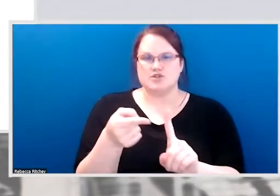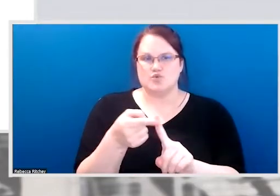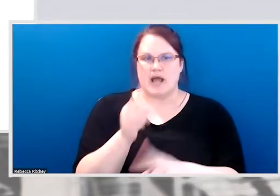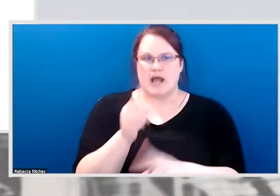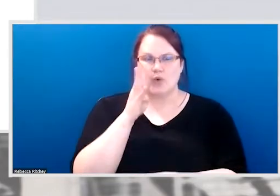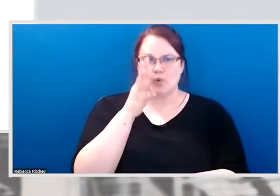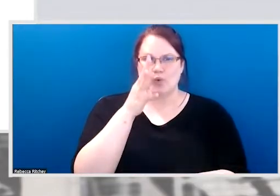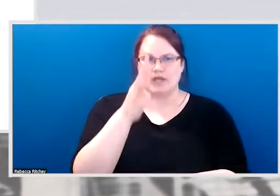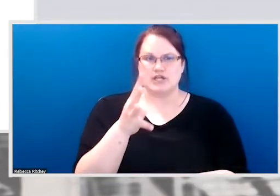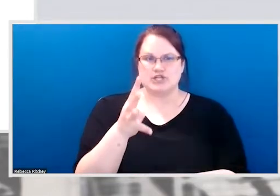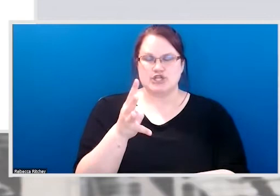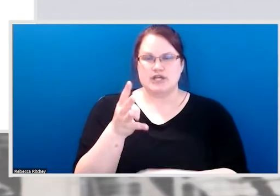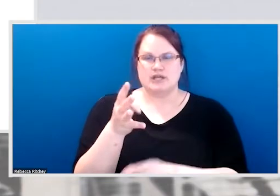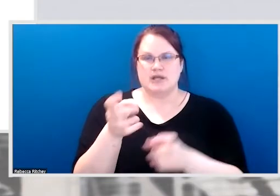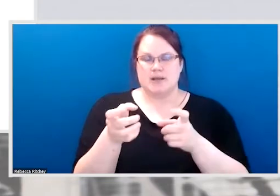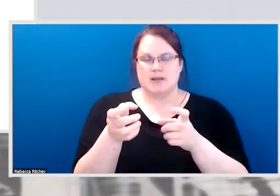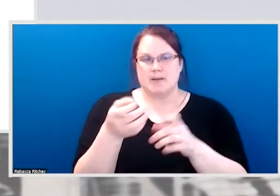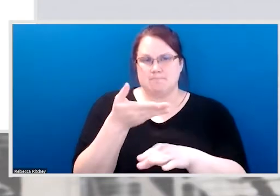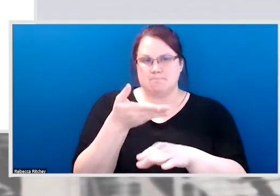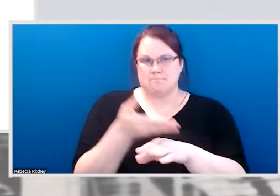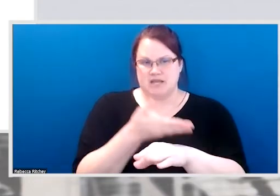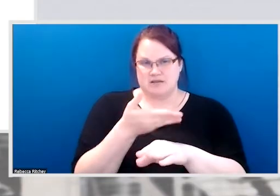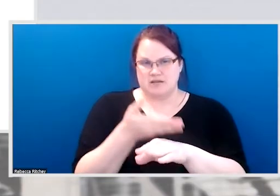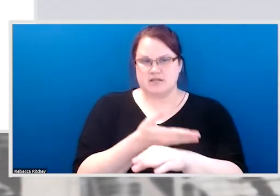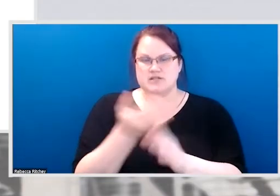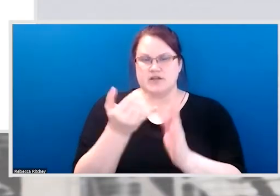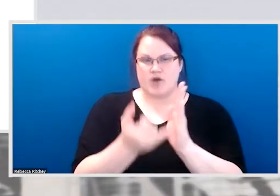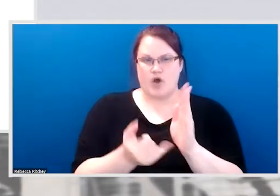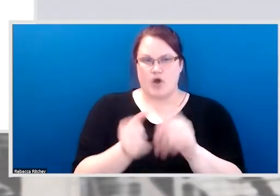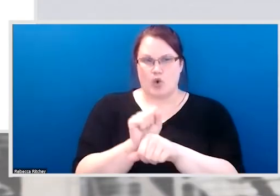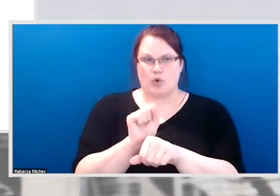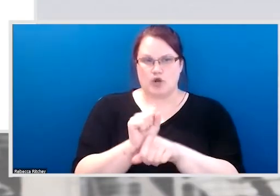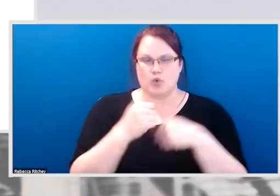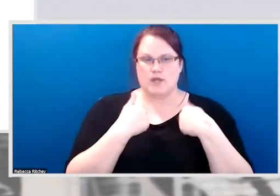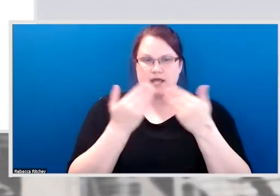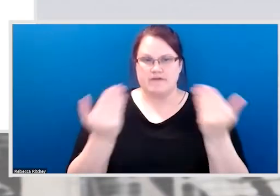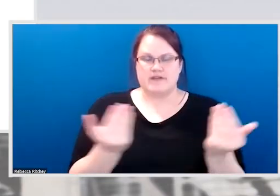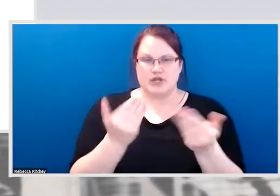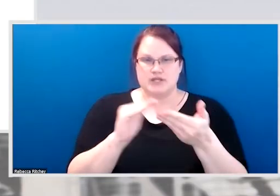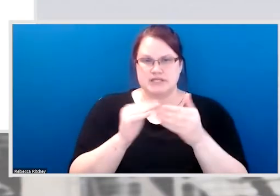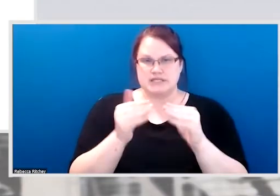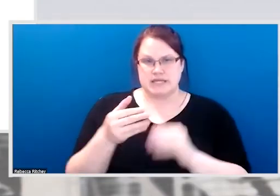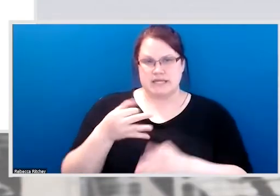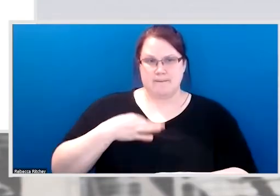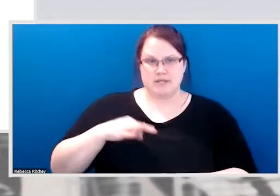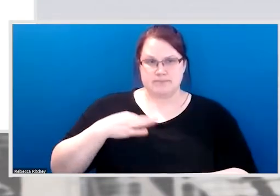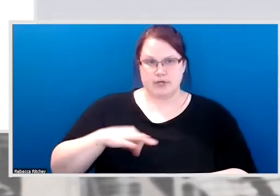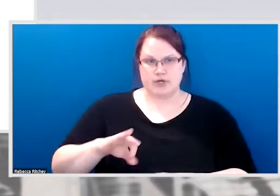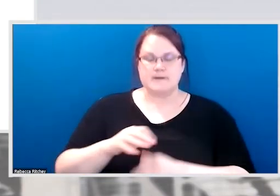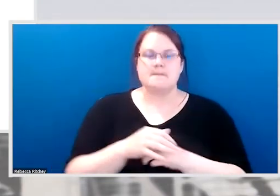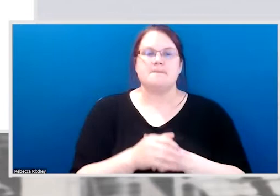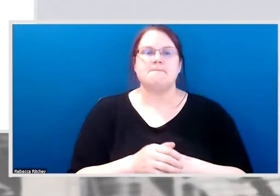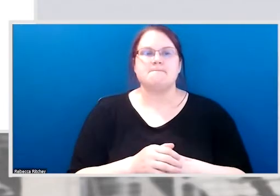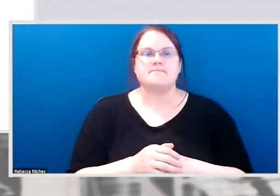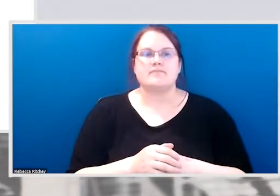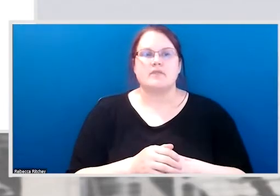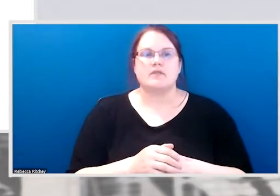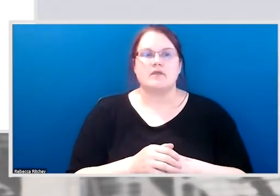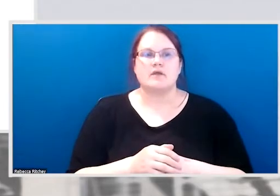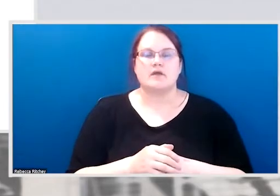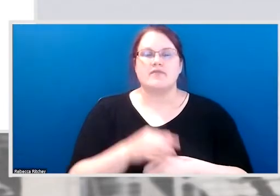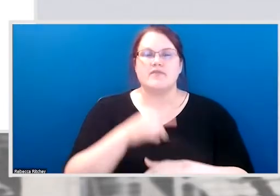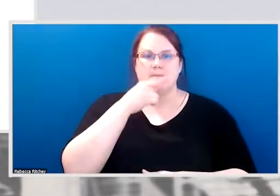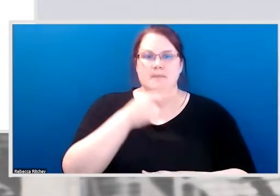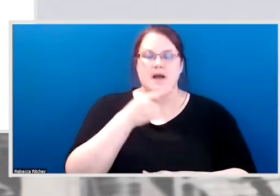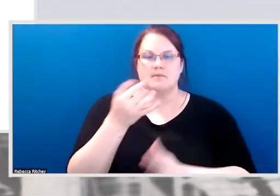creation and maintenance of the artworks that we have here in the city of Pittsburgh. And so, that is the public